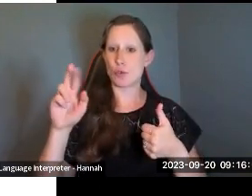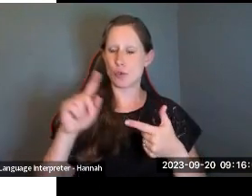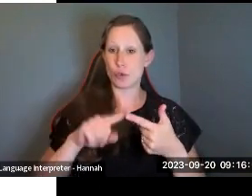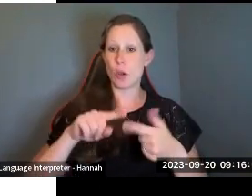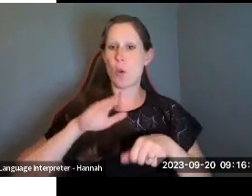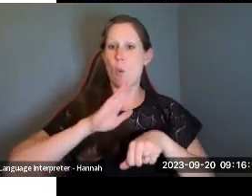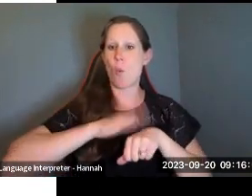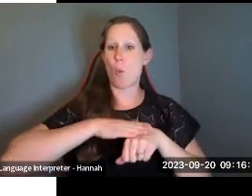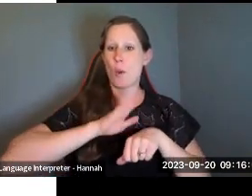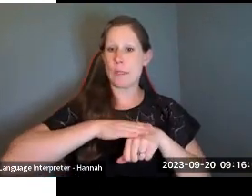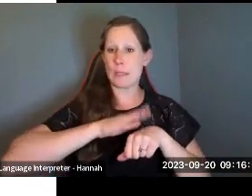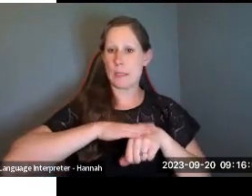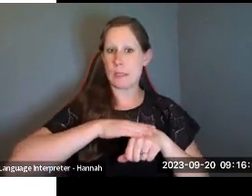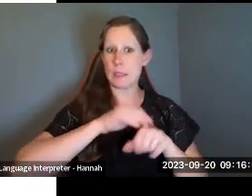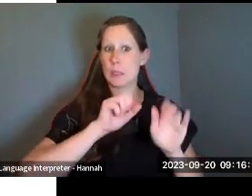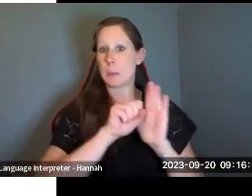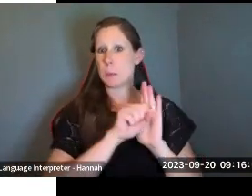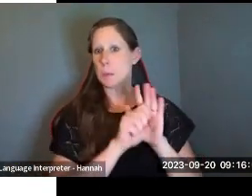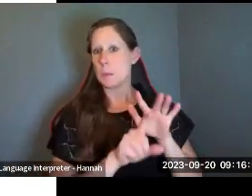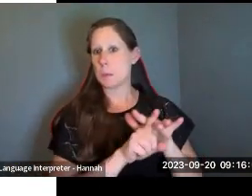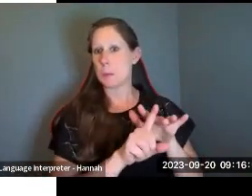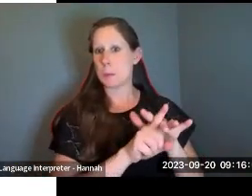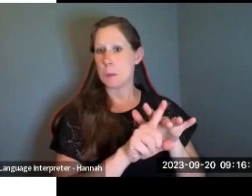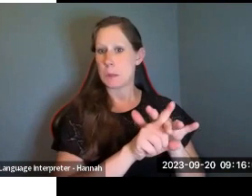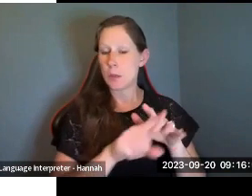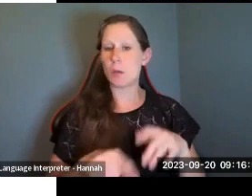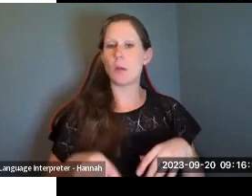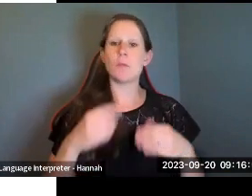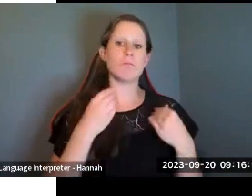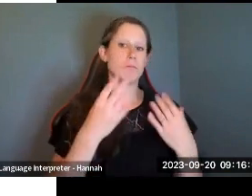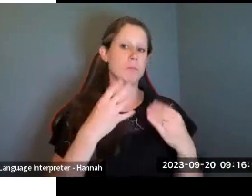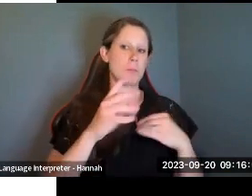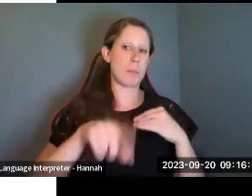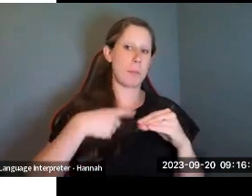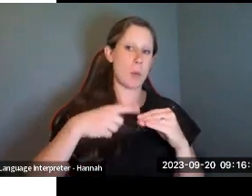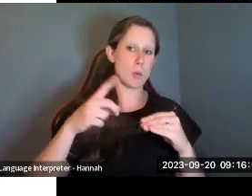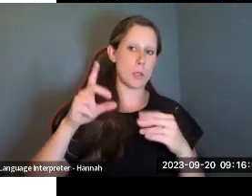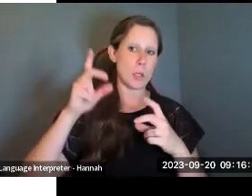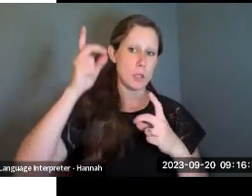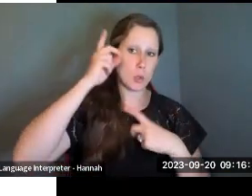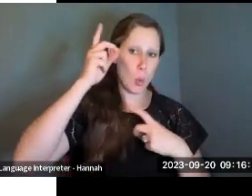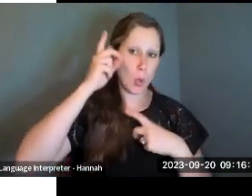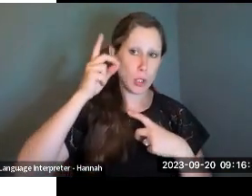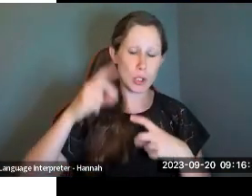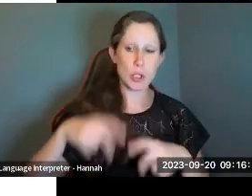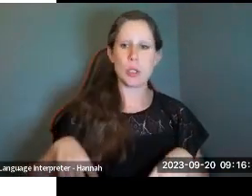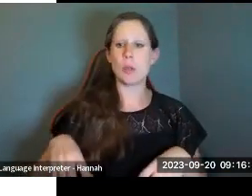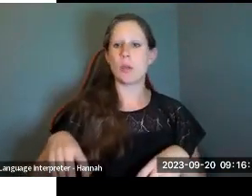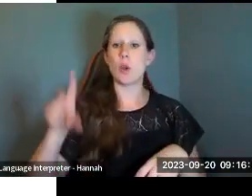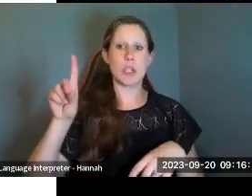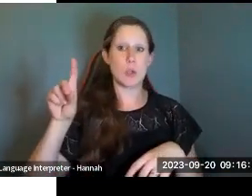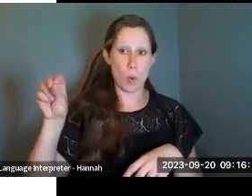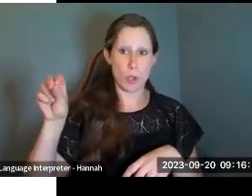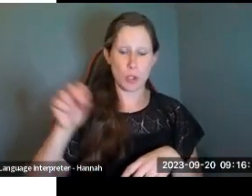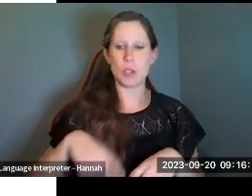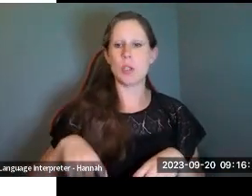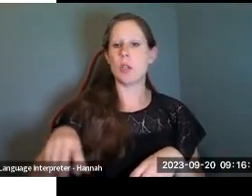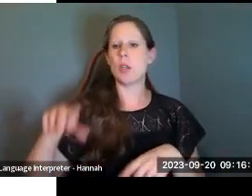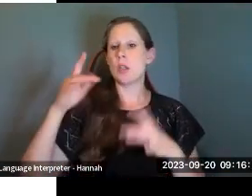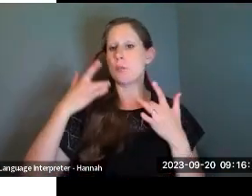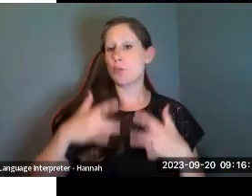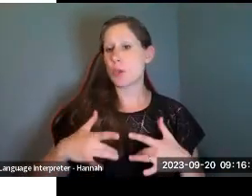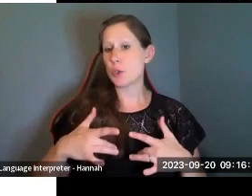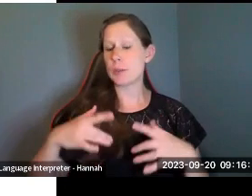gives information on disorders such as depression, anxiety, trauma,